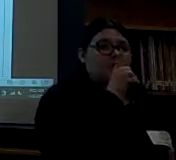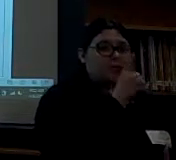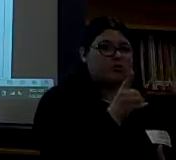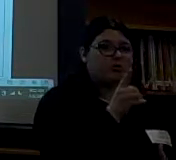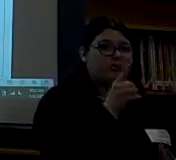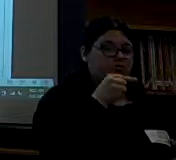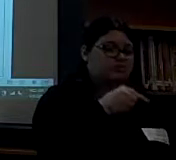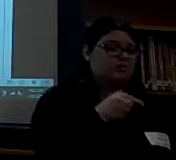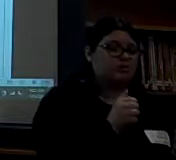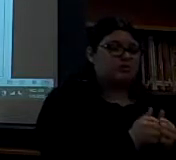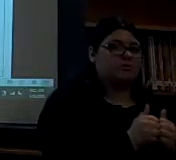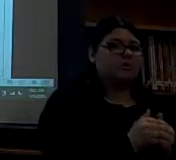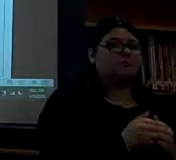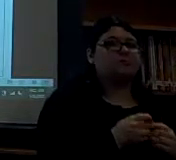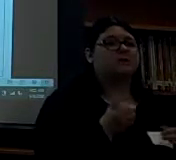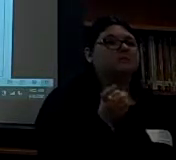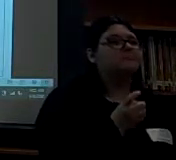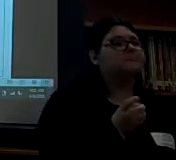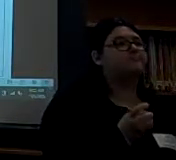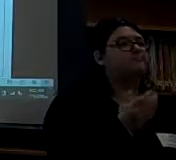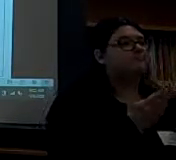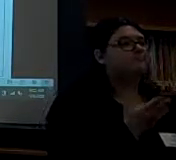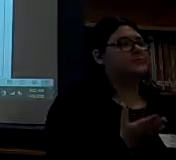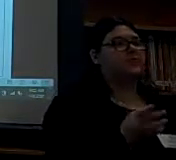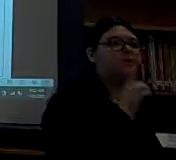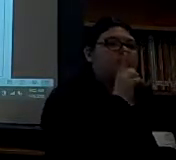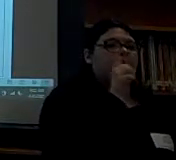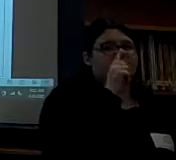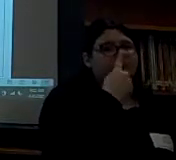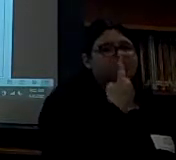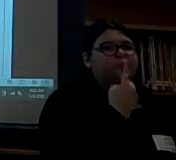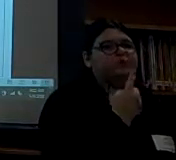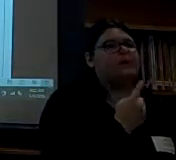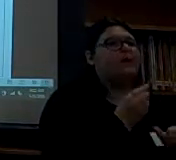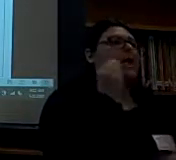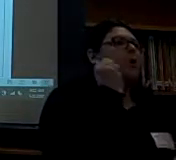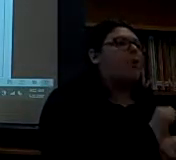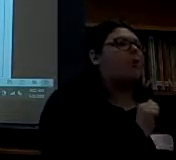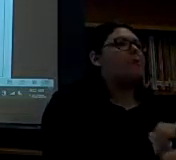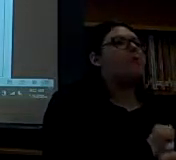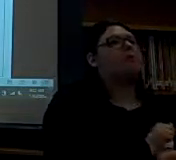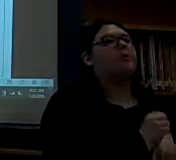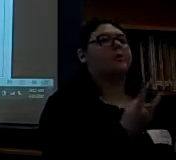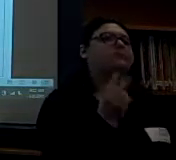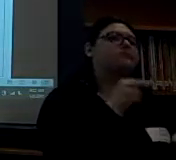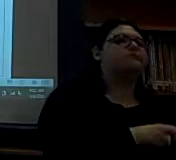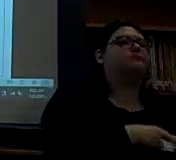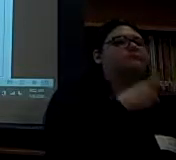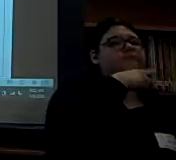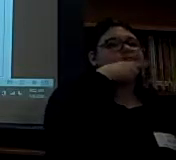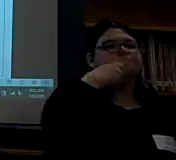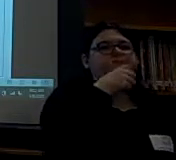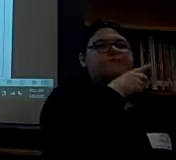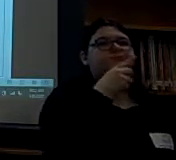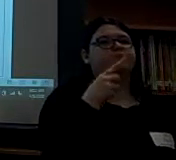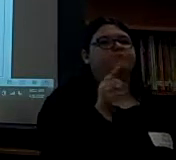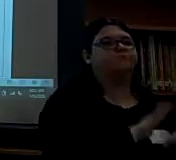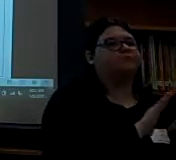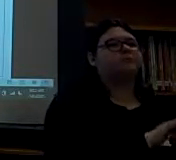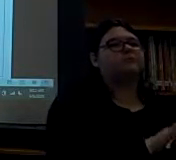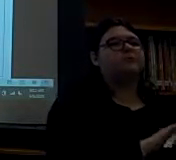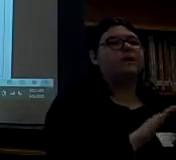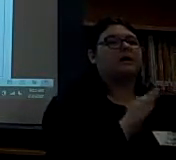handling tasks that are monotonous. Things like homework, cleaning up, even getting ready in the morning, brushing their teeth. Things that